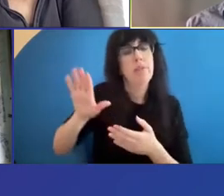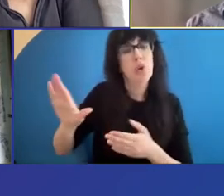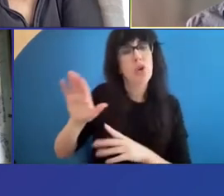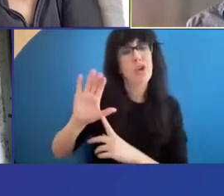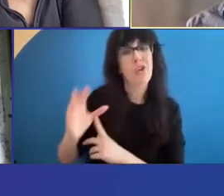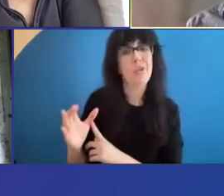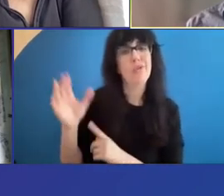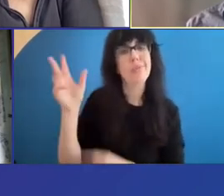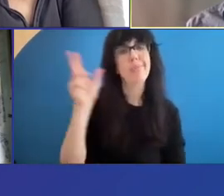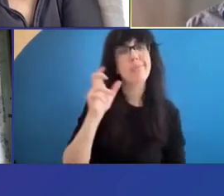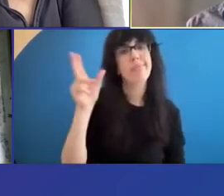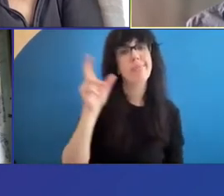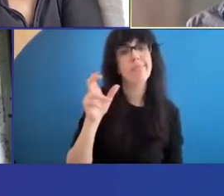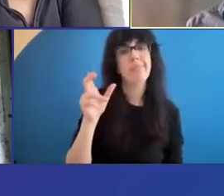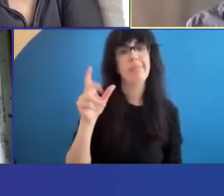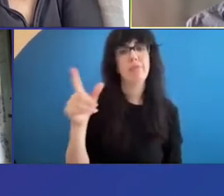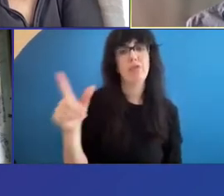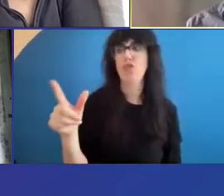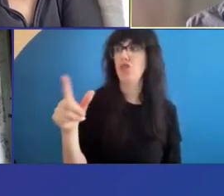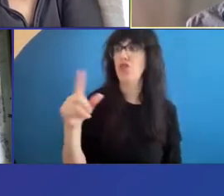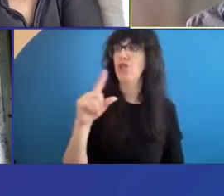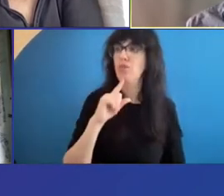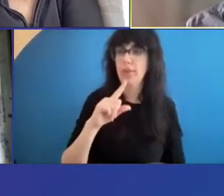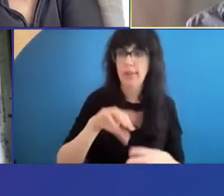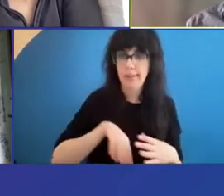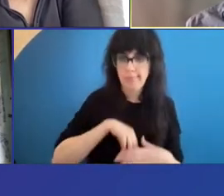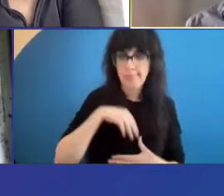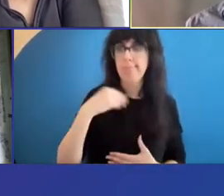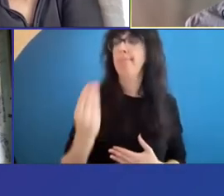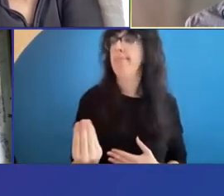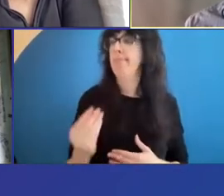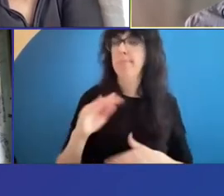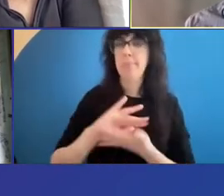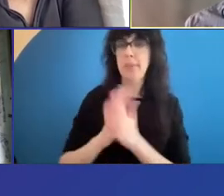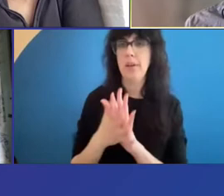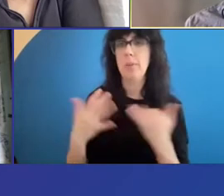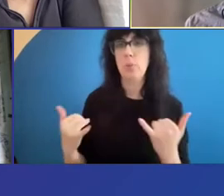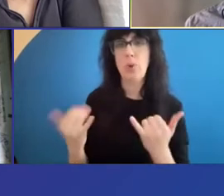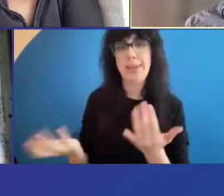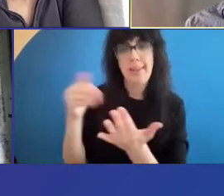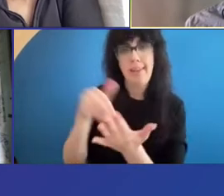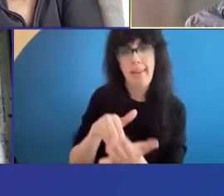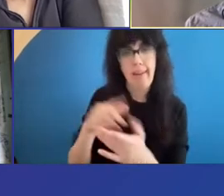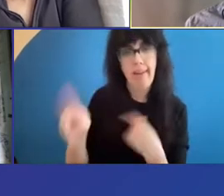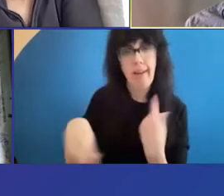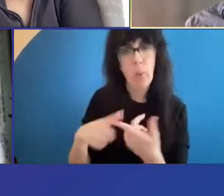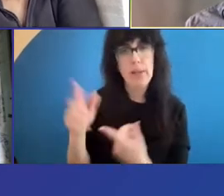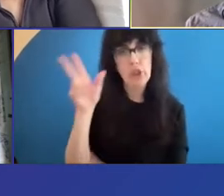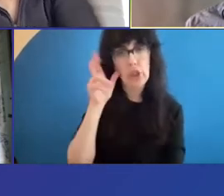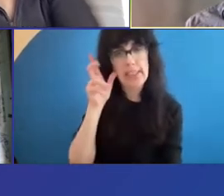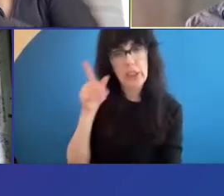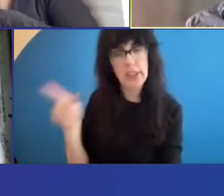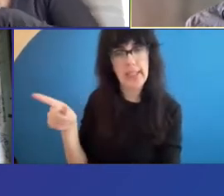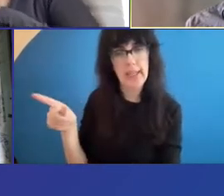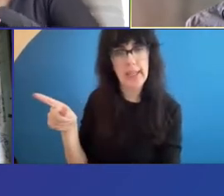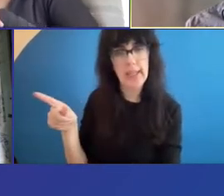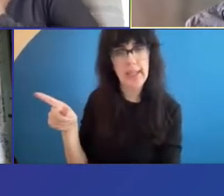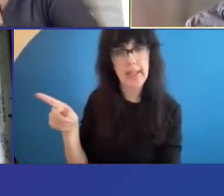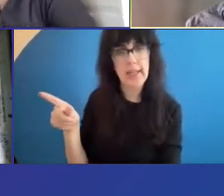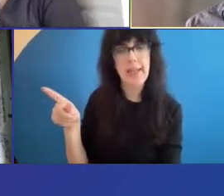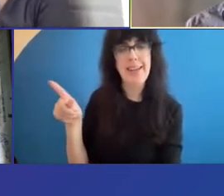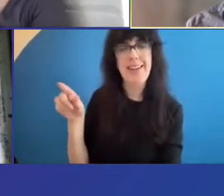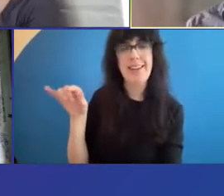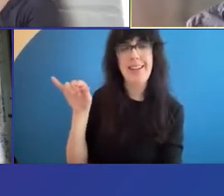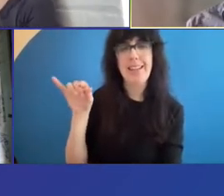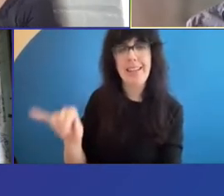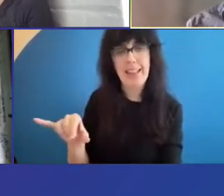she reemerges, that she becomes present again, and that is more powerful in